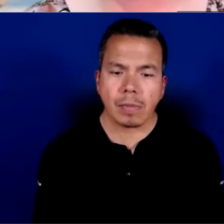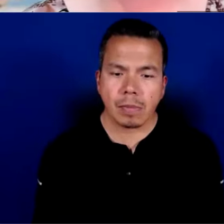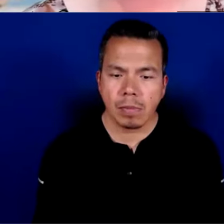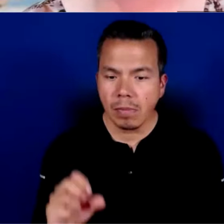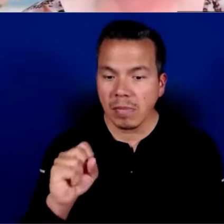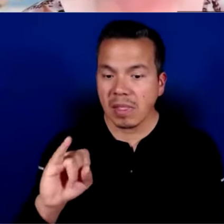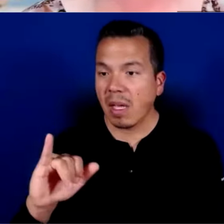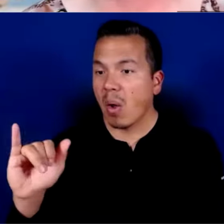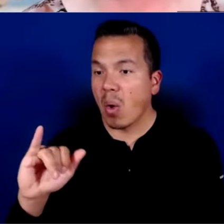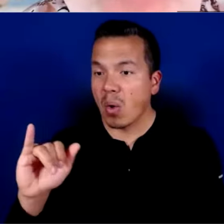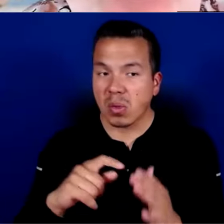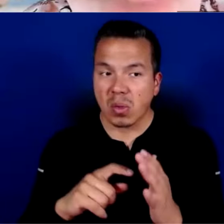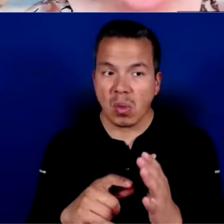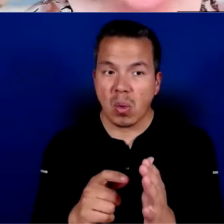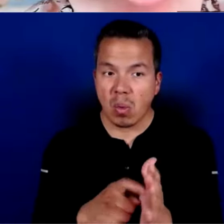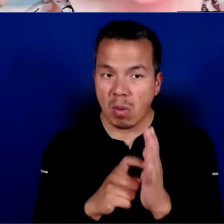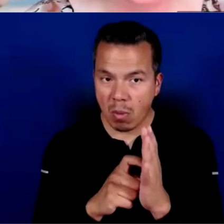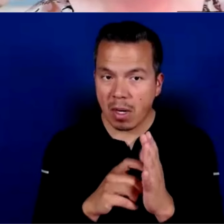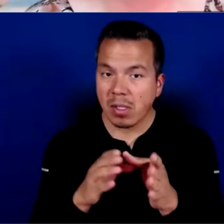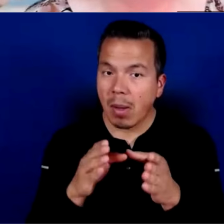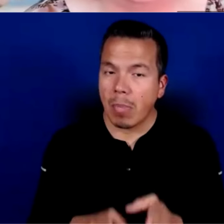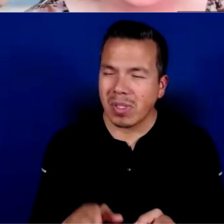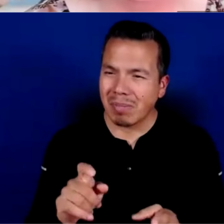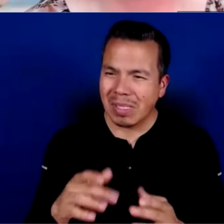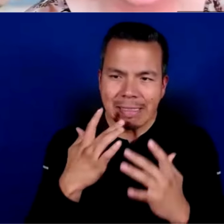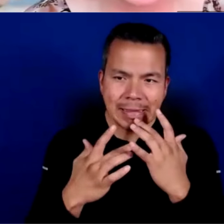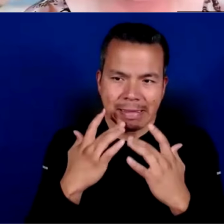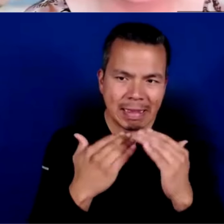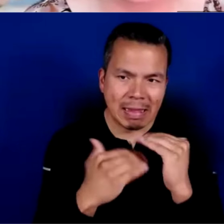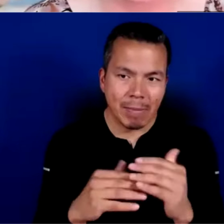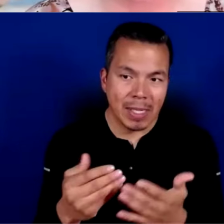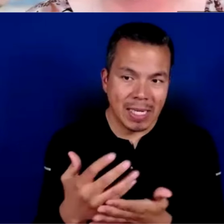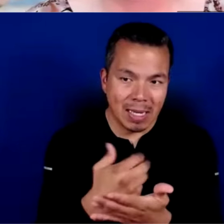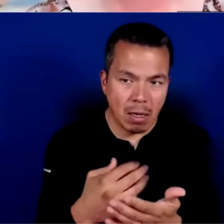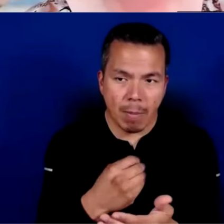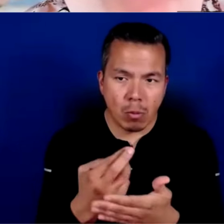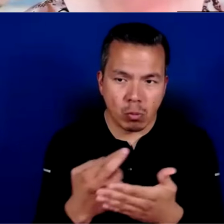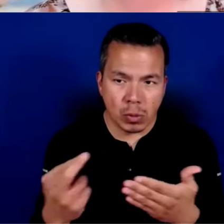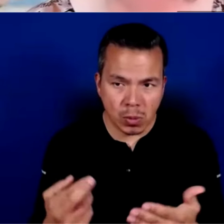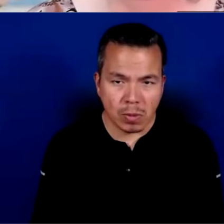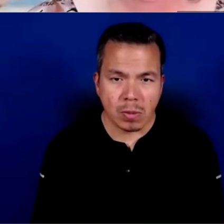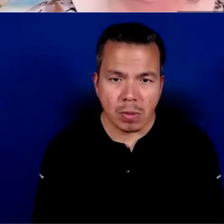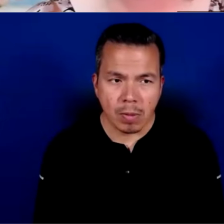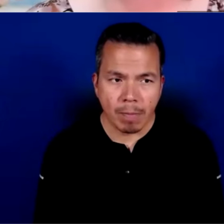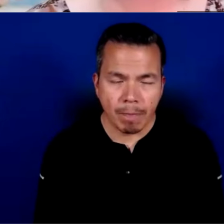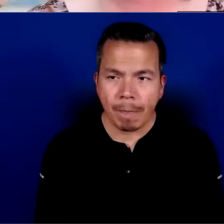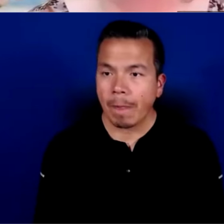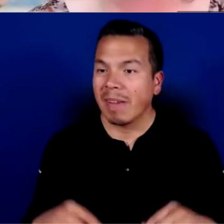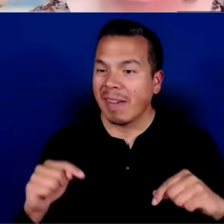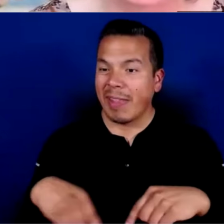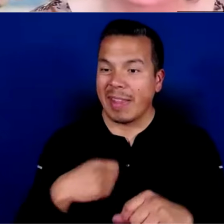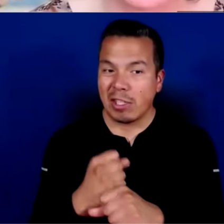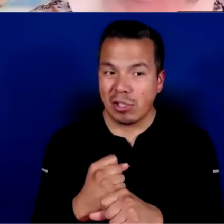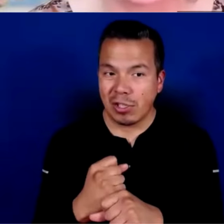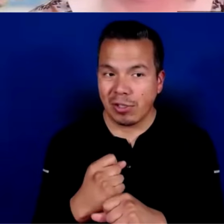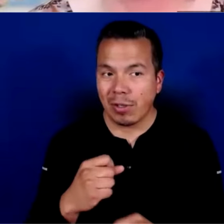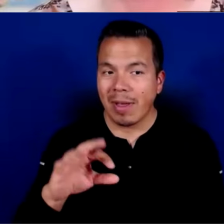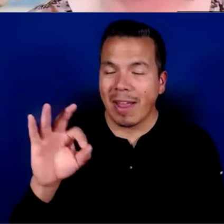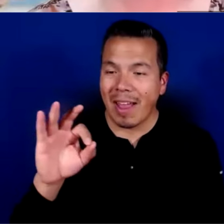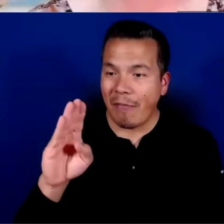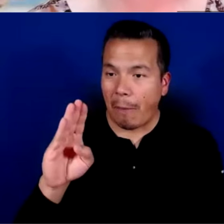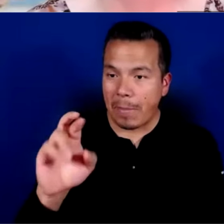also require that the person have limited income and resources. So this year, the federal benefit rate